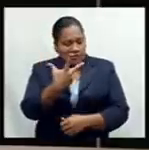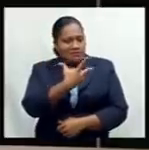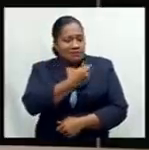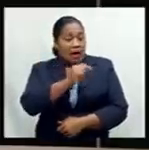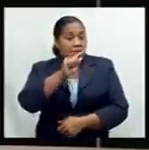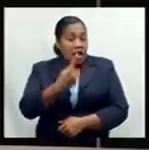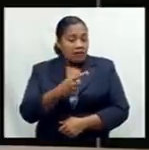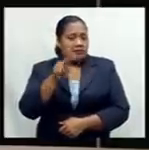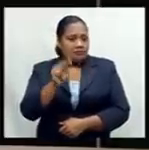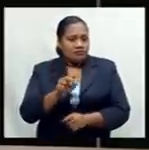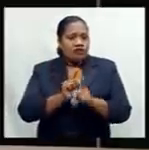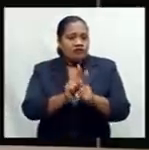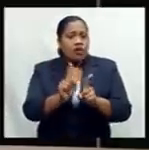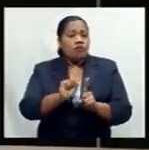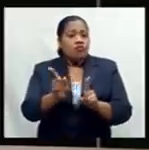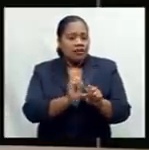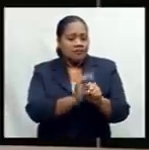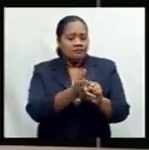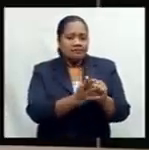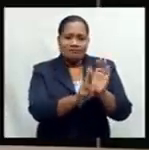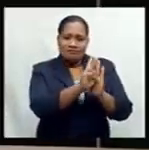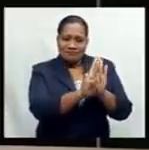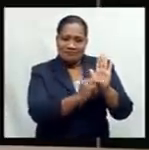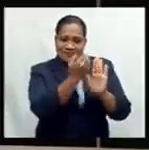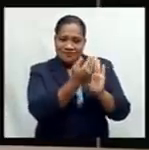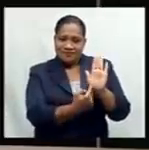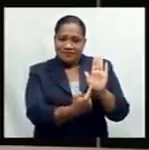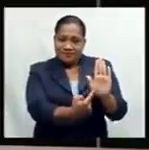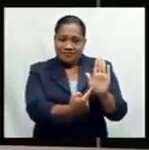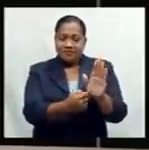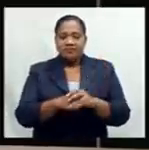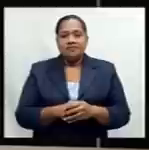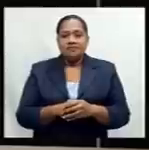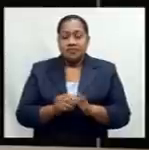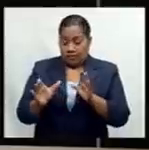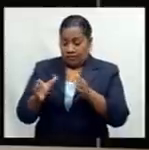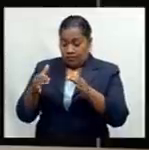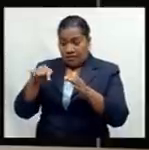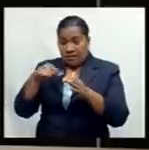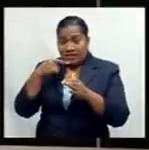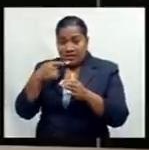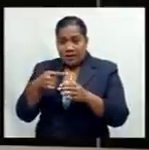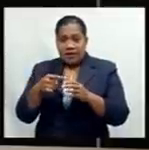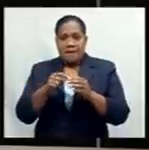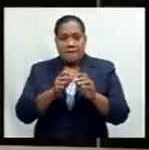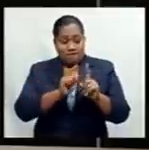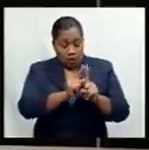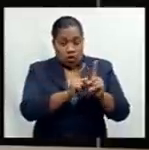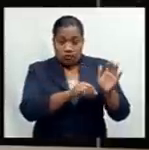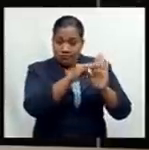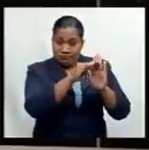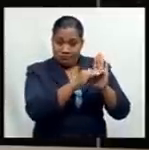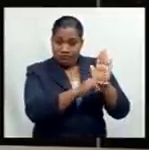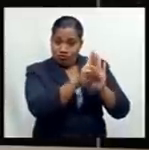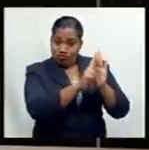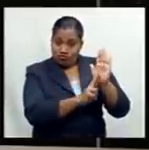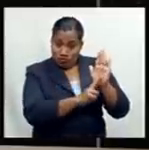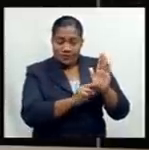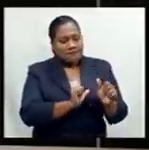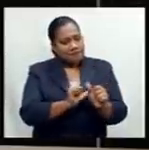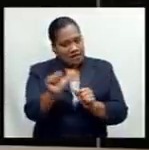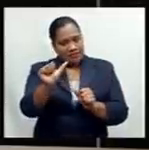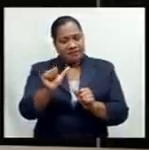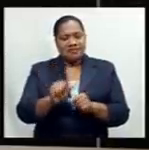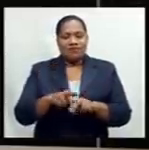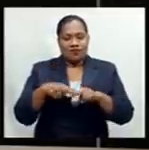all COVID-safe protocols. Statutory bodies say the current protocols is the best option for Fiji in the long run.